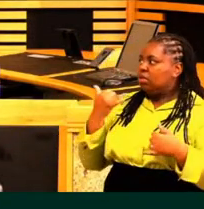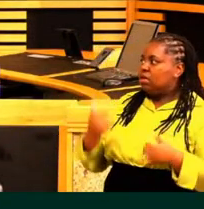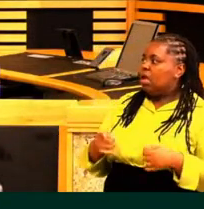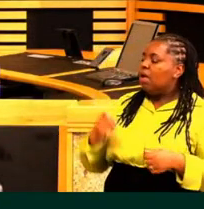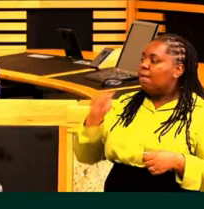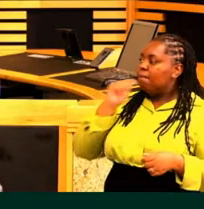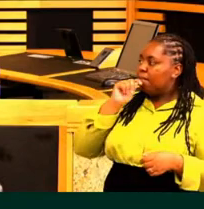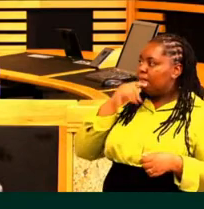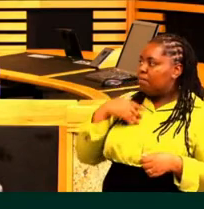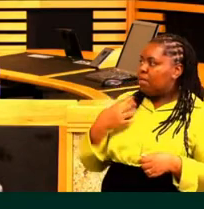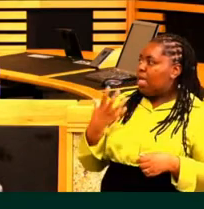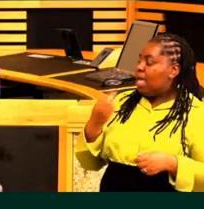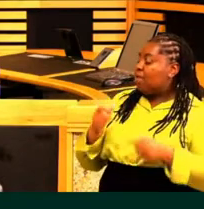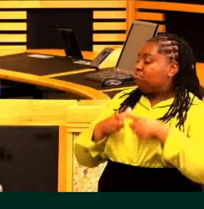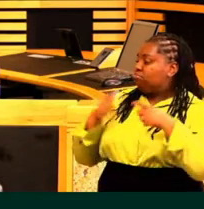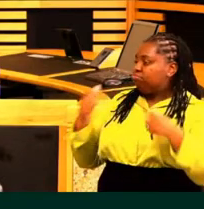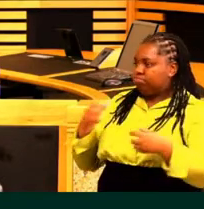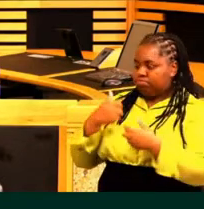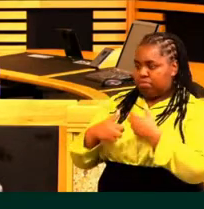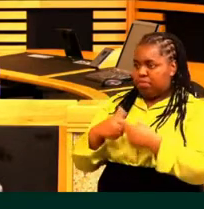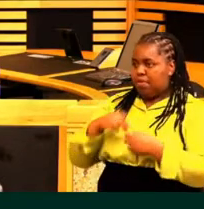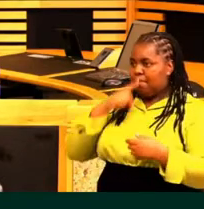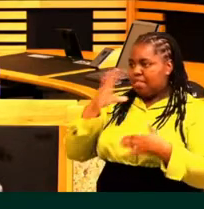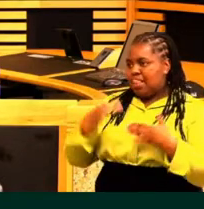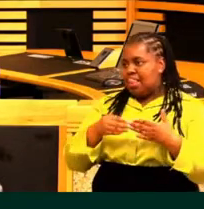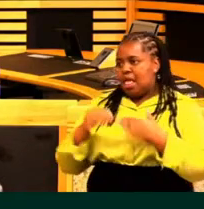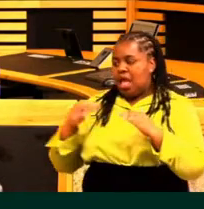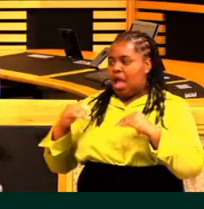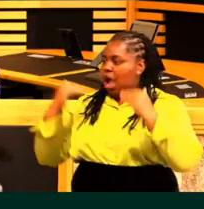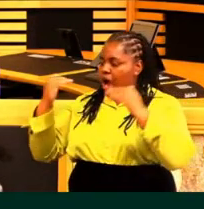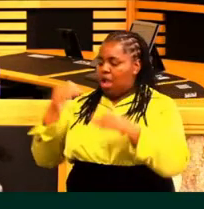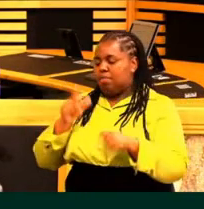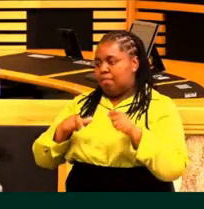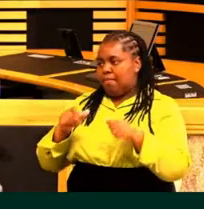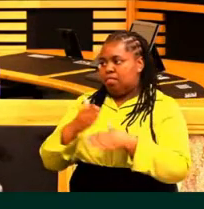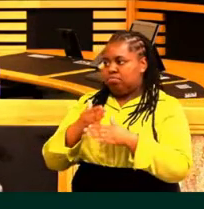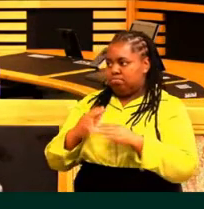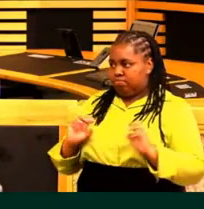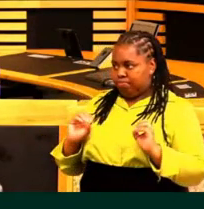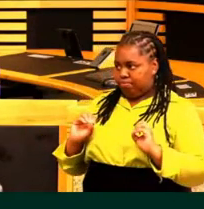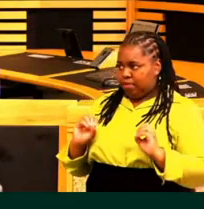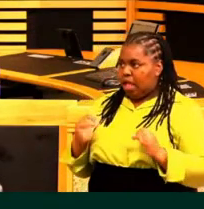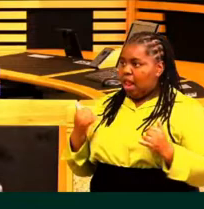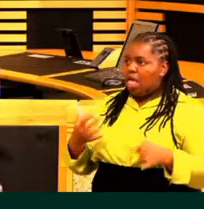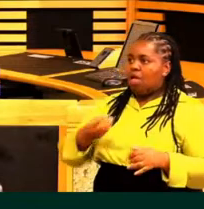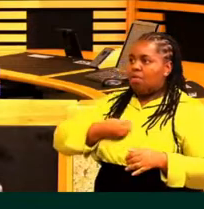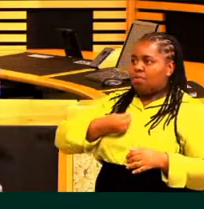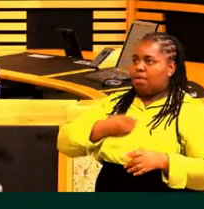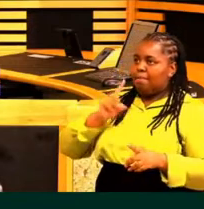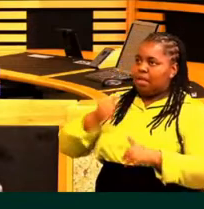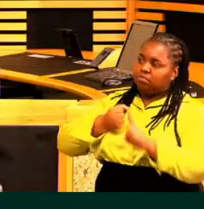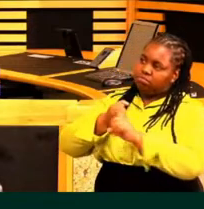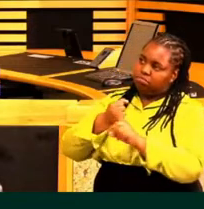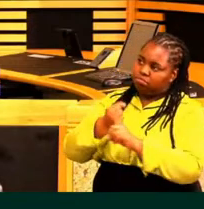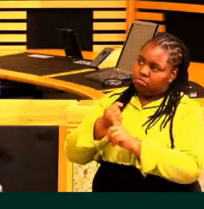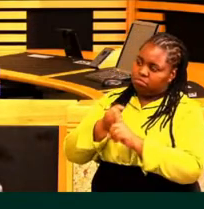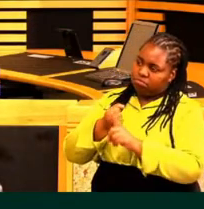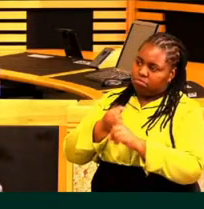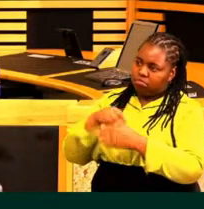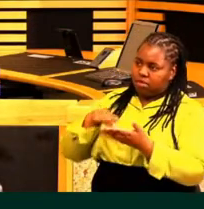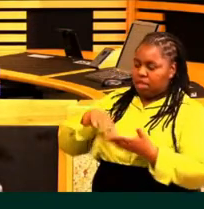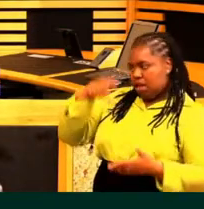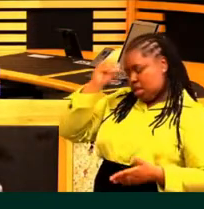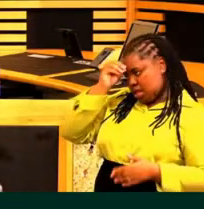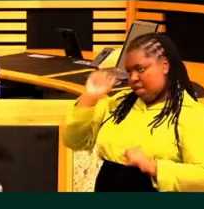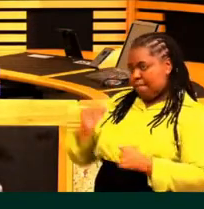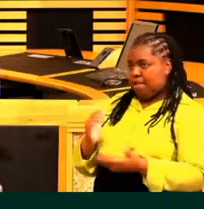mismatch in the labor market which has led to the high unemployment rate young people must advocate for vocational learning and